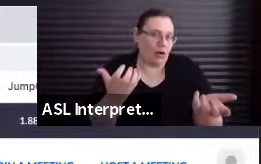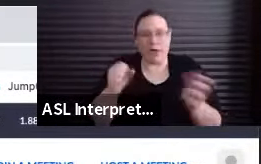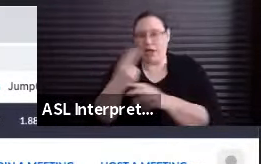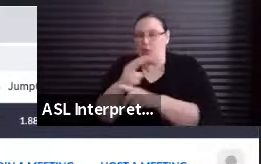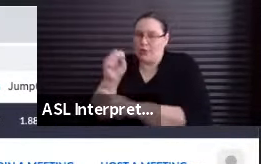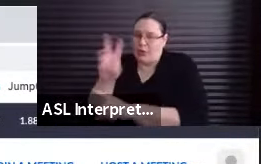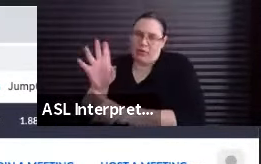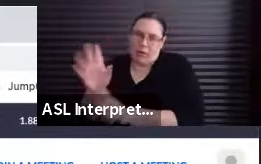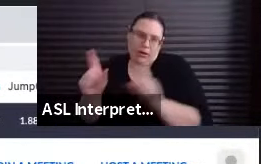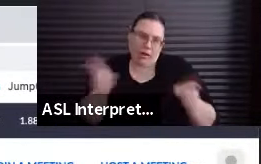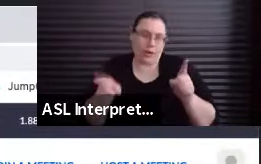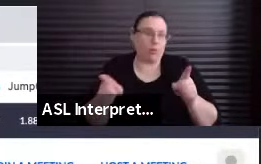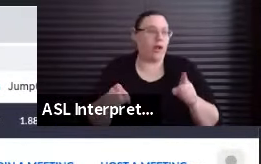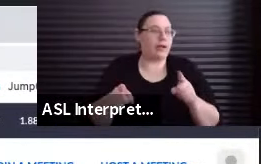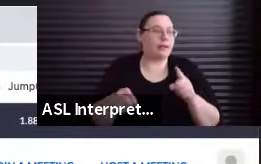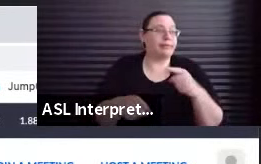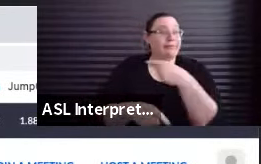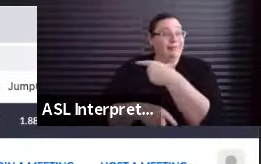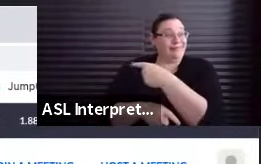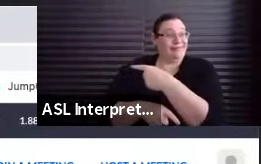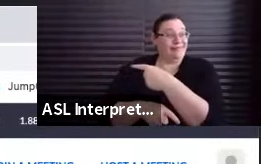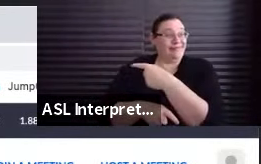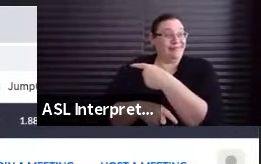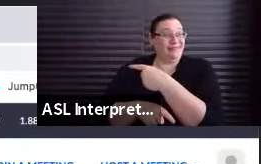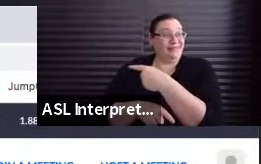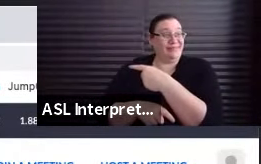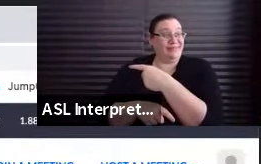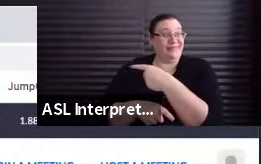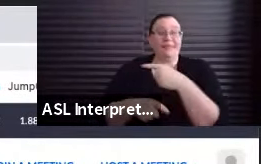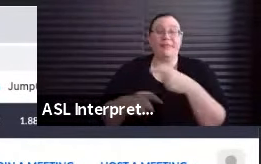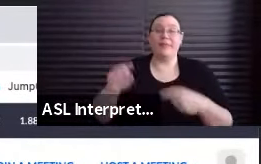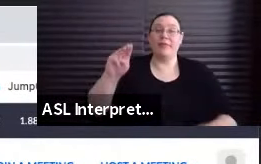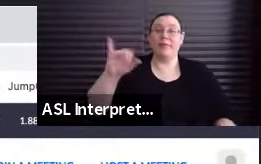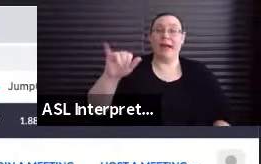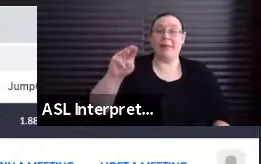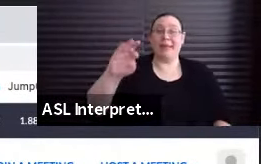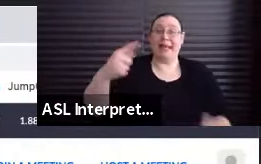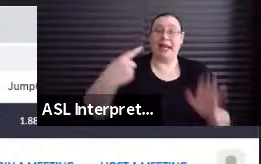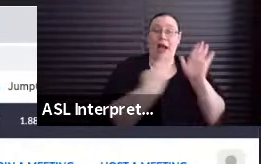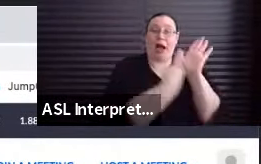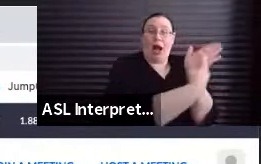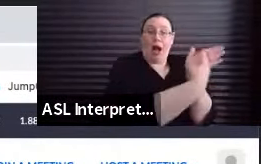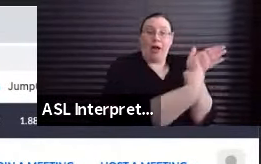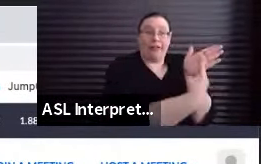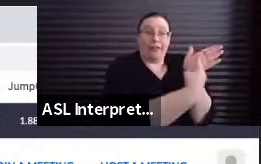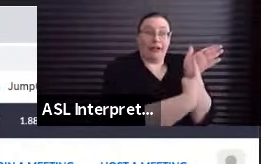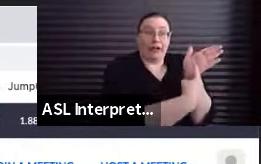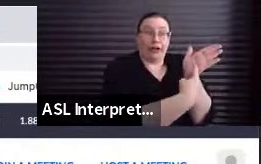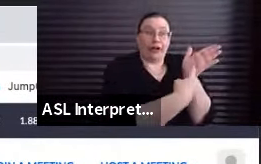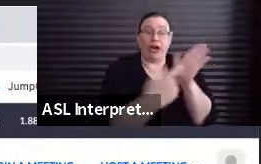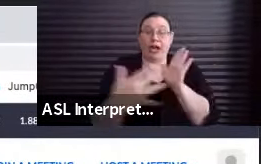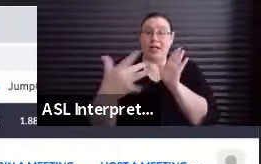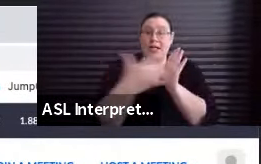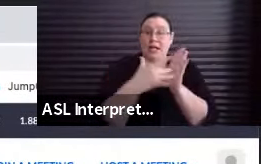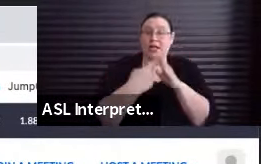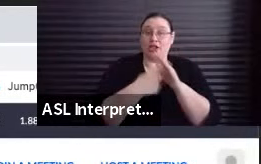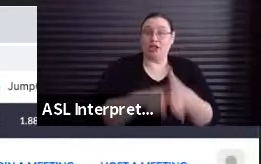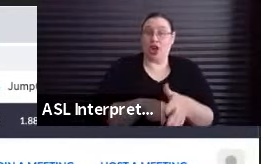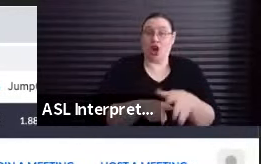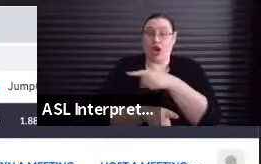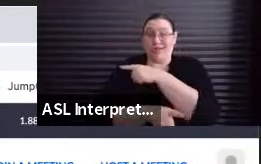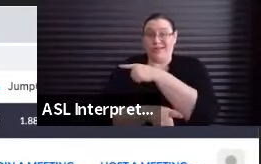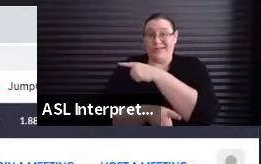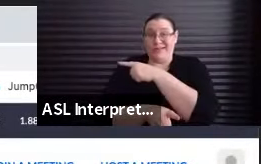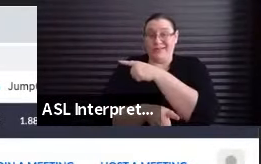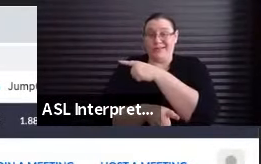well. And you'd come over here, and if you hover over your meeting, hit start, then the software or the